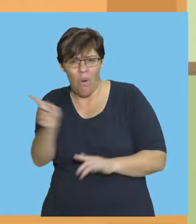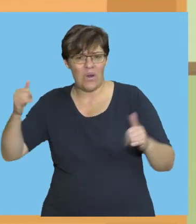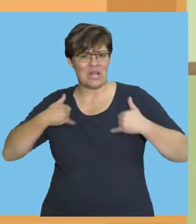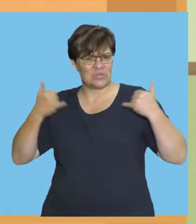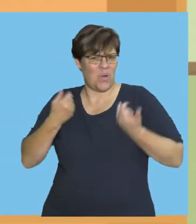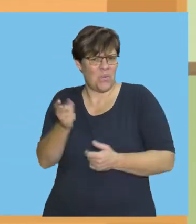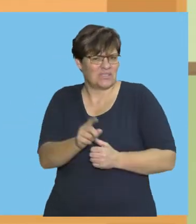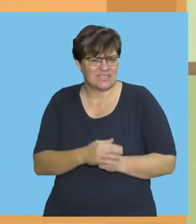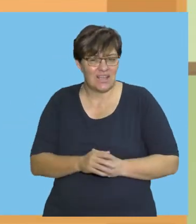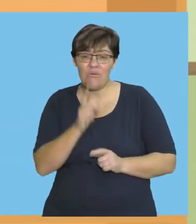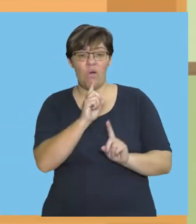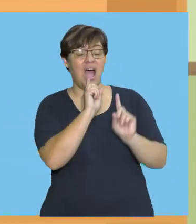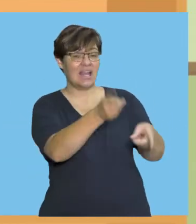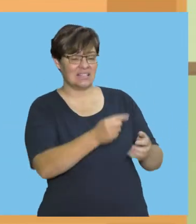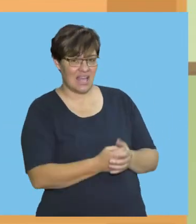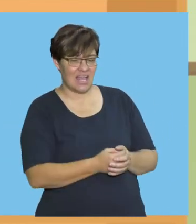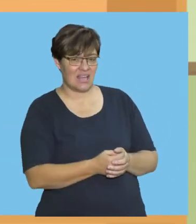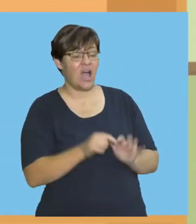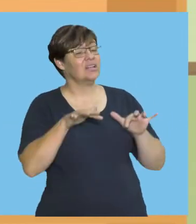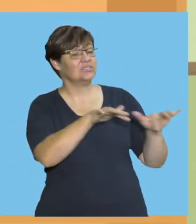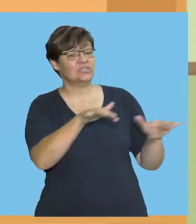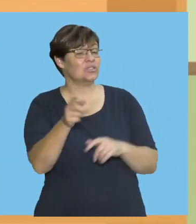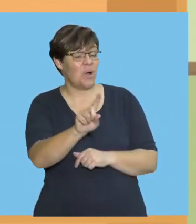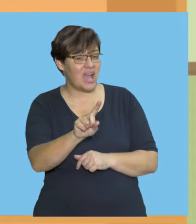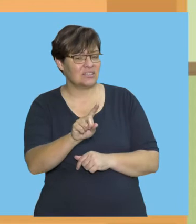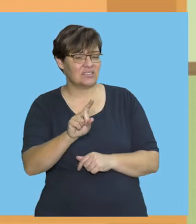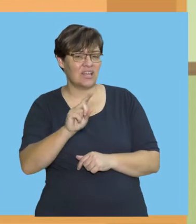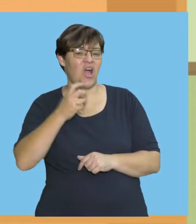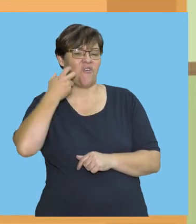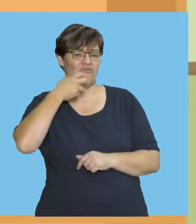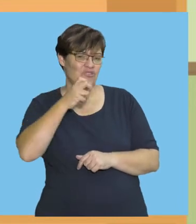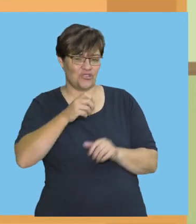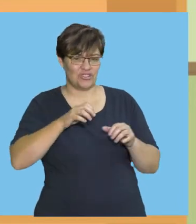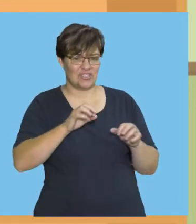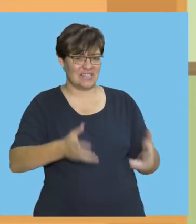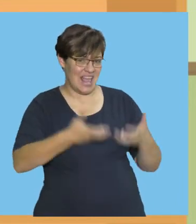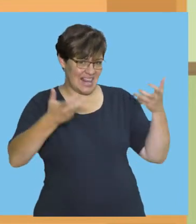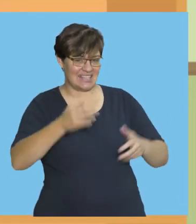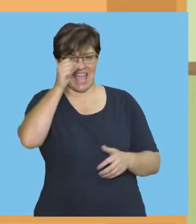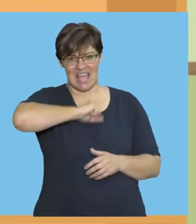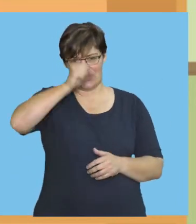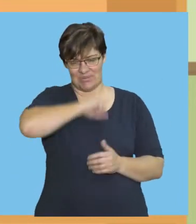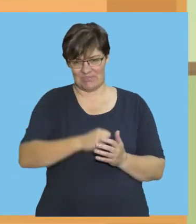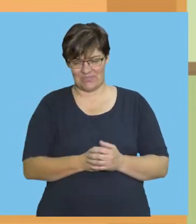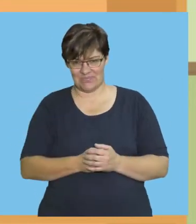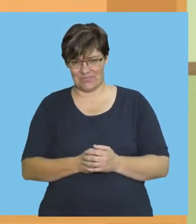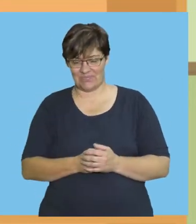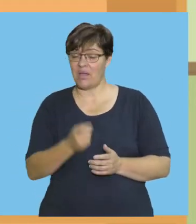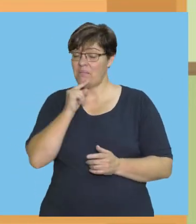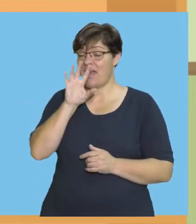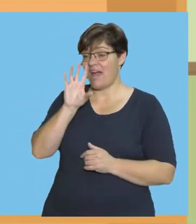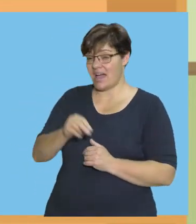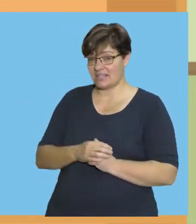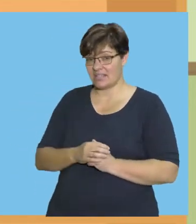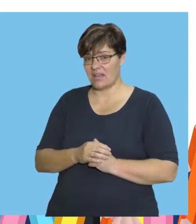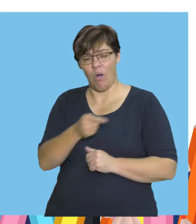everyone enjoyed? You answer, the dessert was fruit salad and ice cream. Now let's try that.